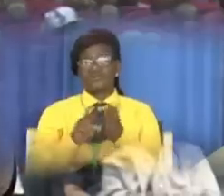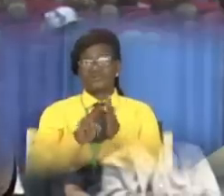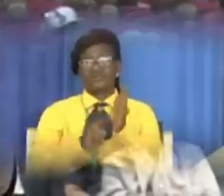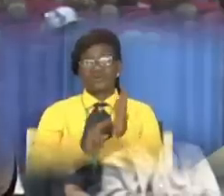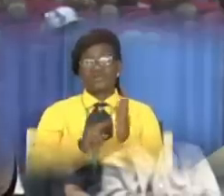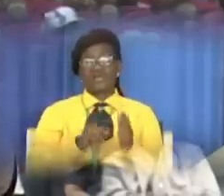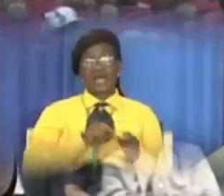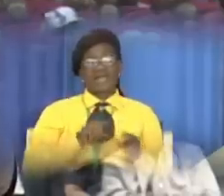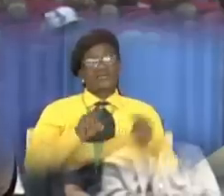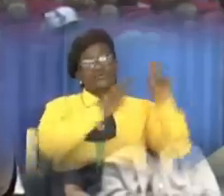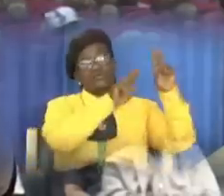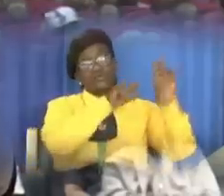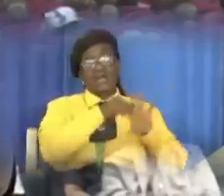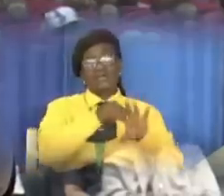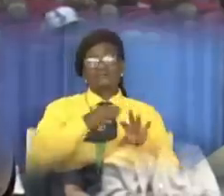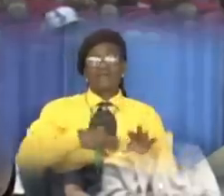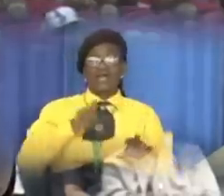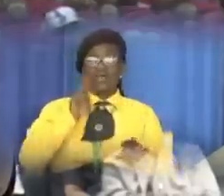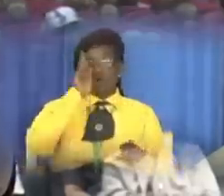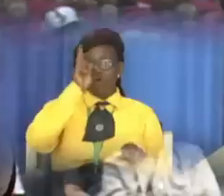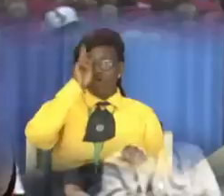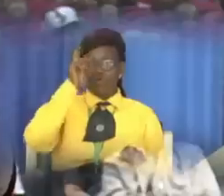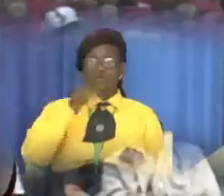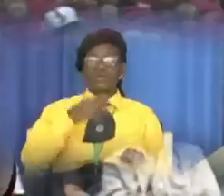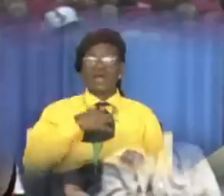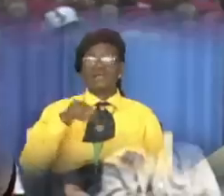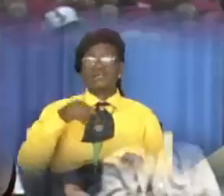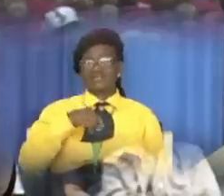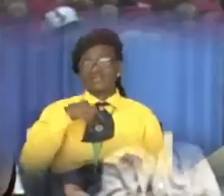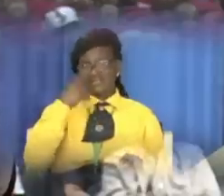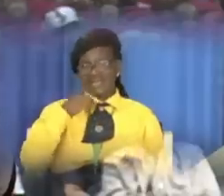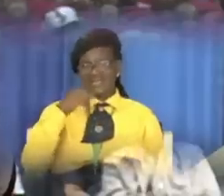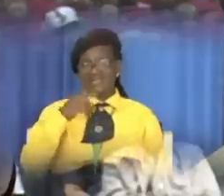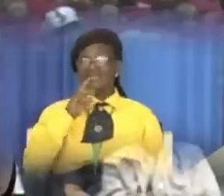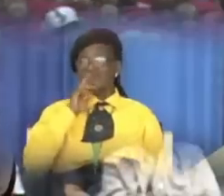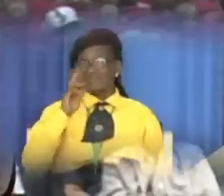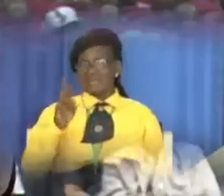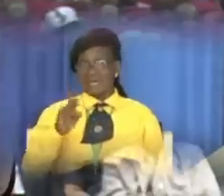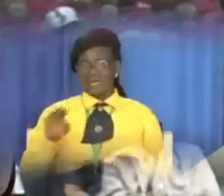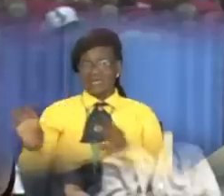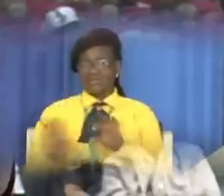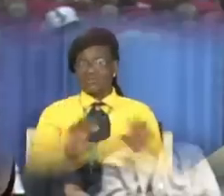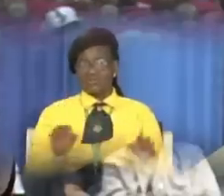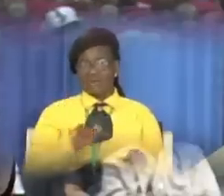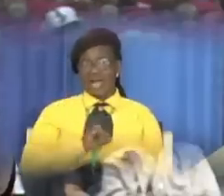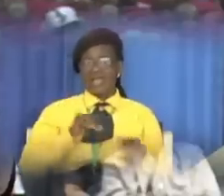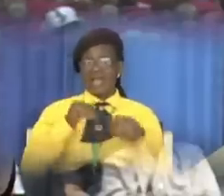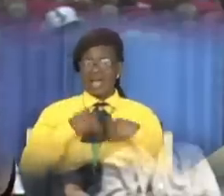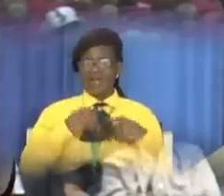I looked at my uncle, I said, "Sir, do I have to choose?"